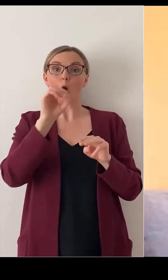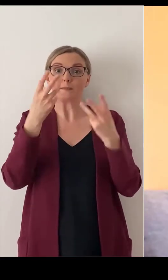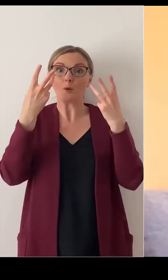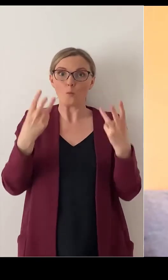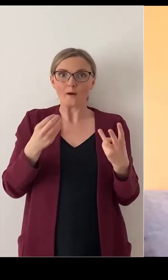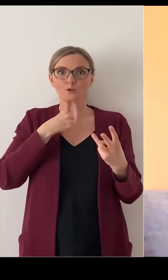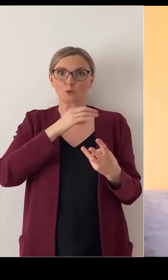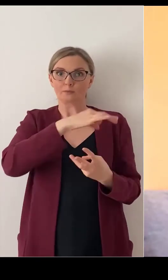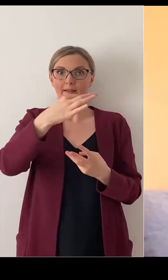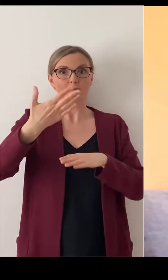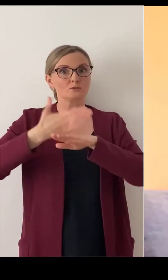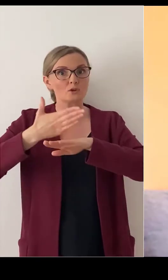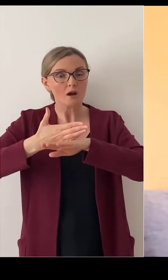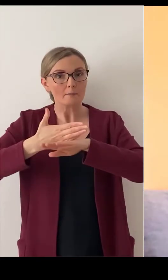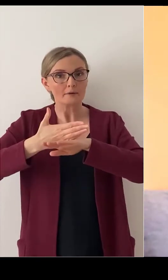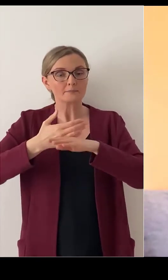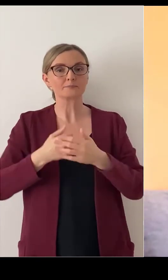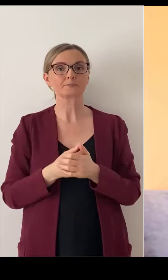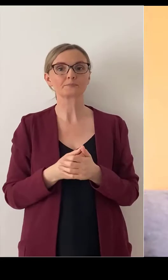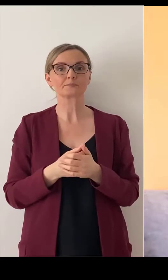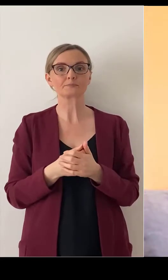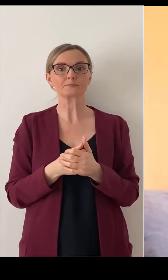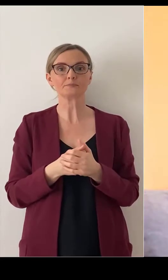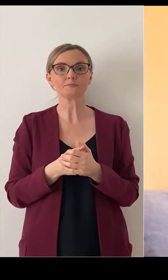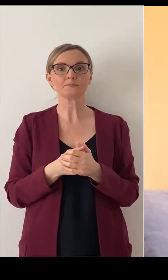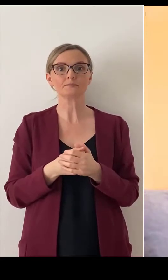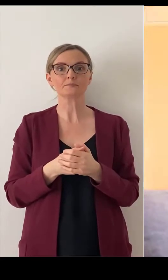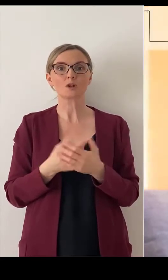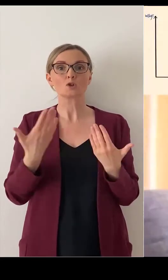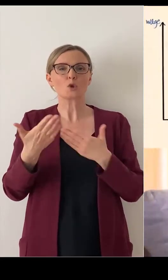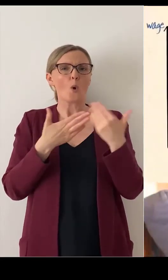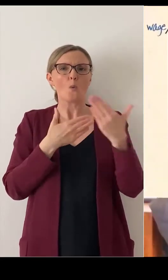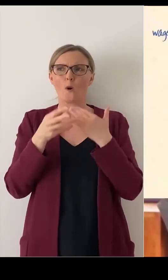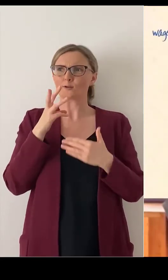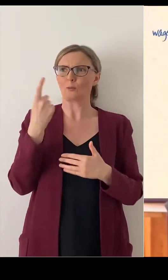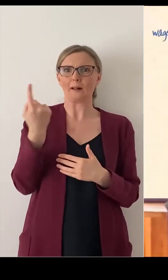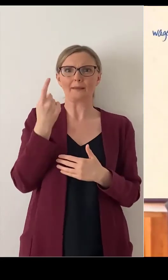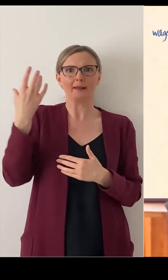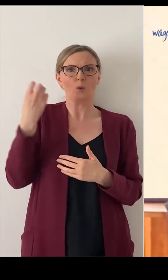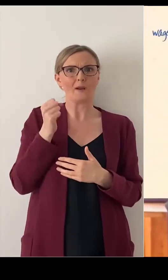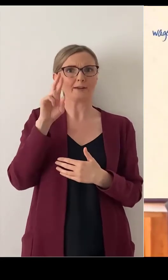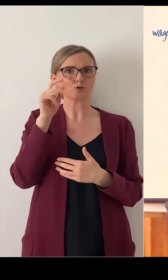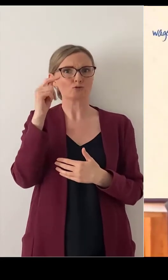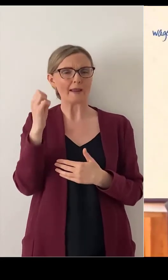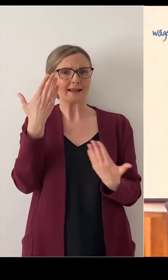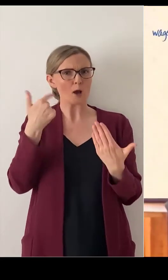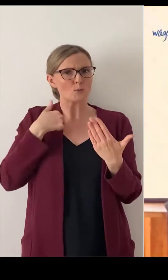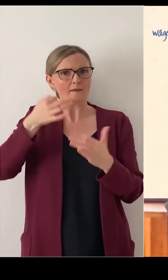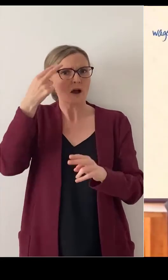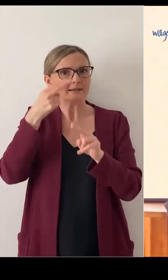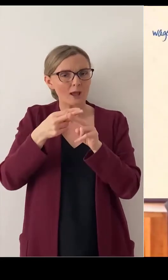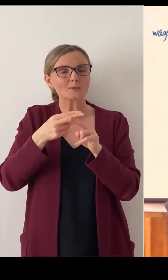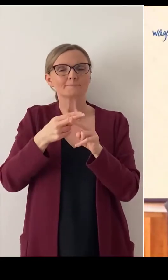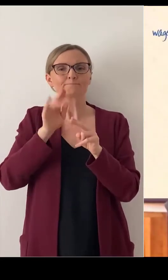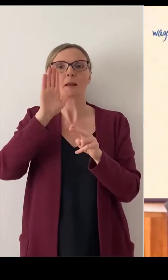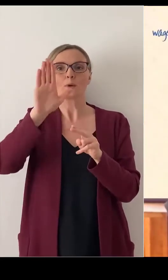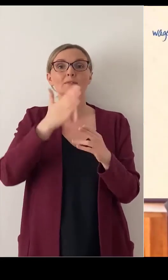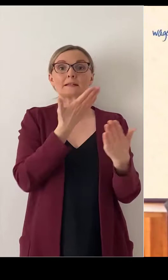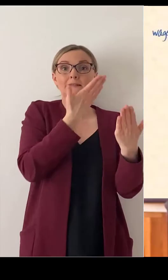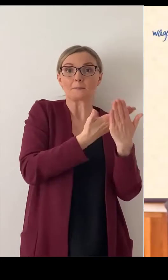that wage rate. But what will be the wage rate? For that, I need to bring demand and supply